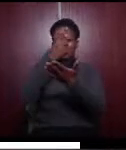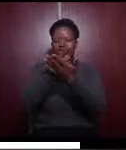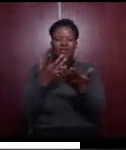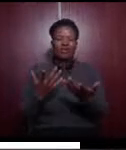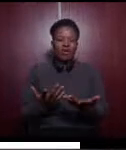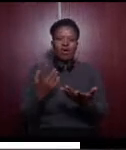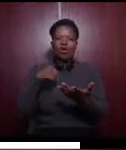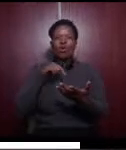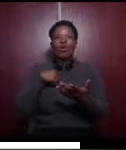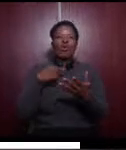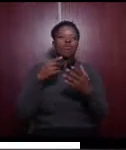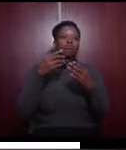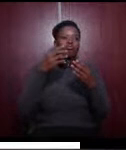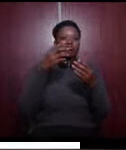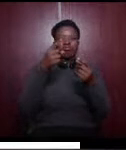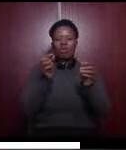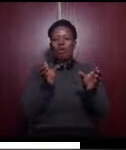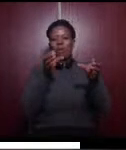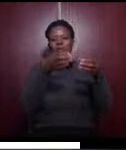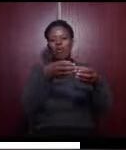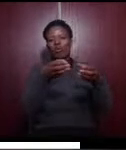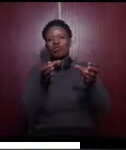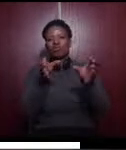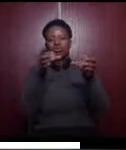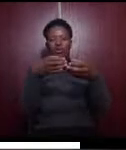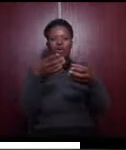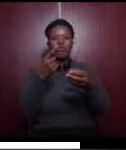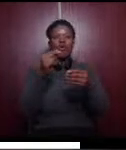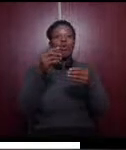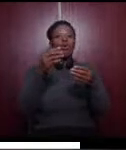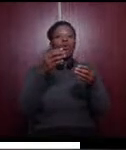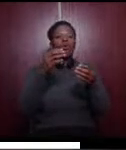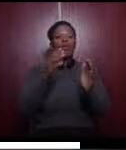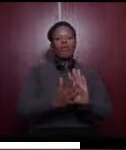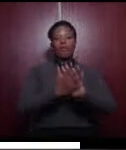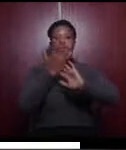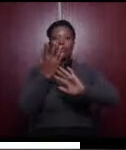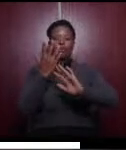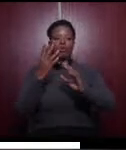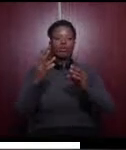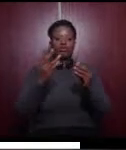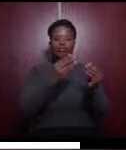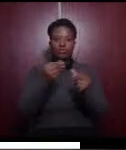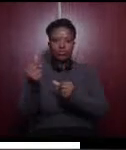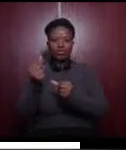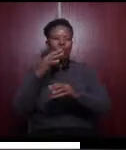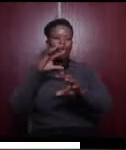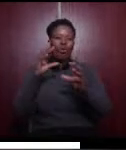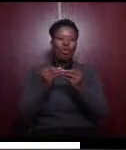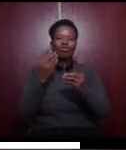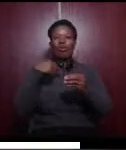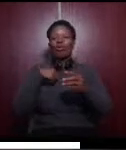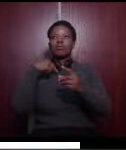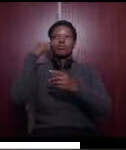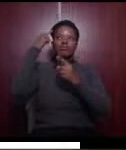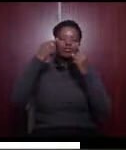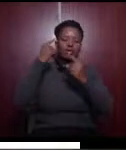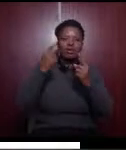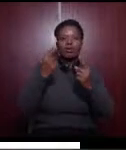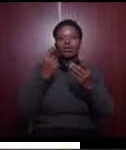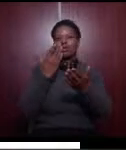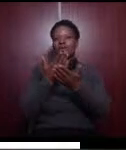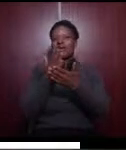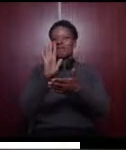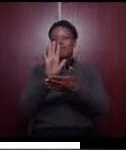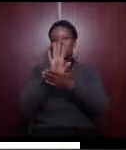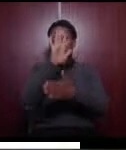disaster relief board and a fundraising board. So there are certain urgent decisions that need to be taken, but then convening a meeting of 15 board members,